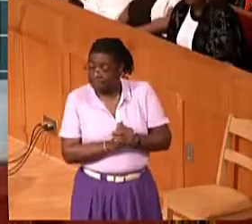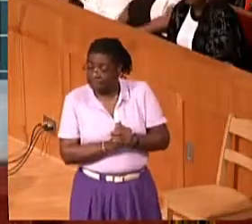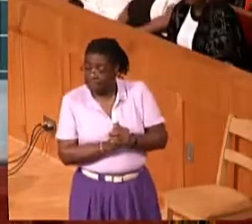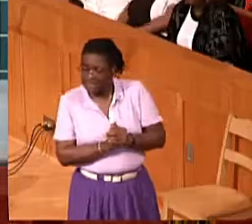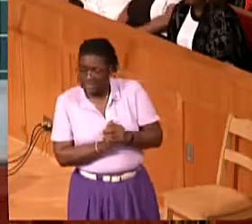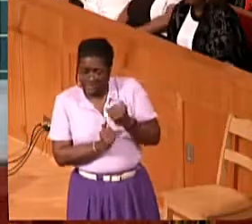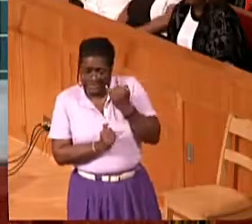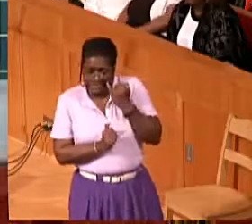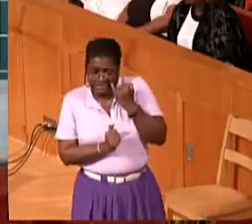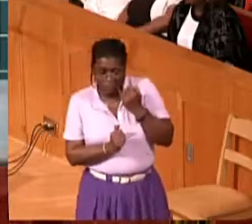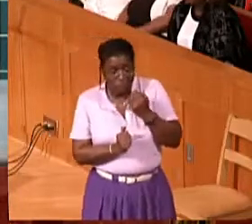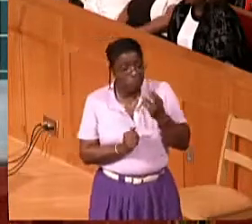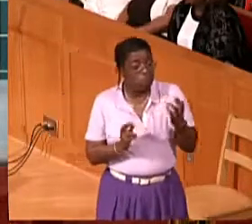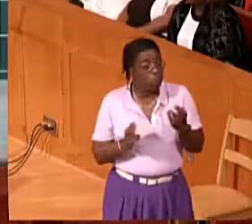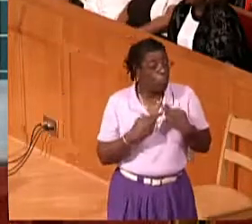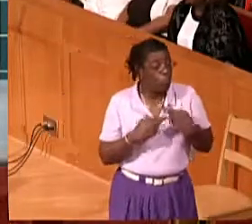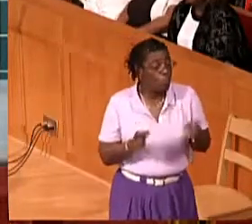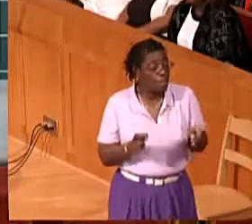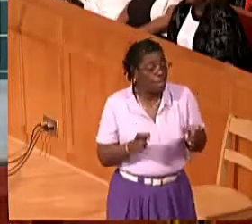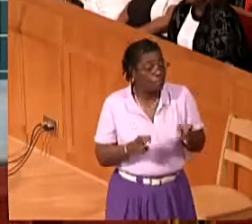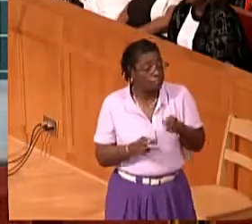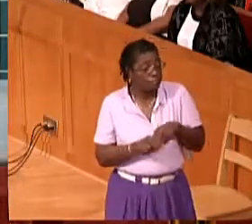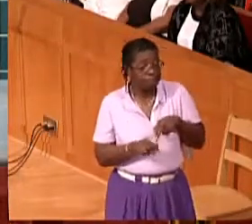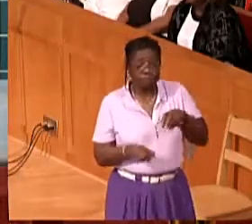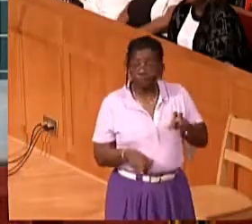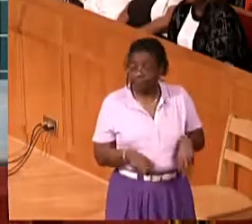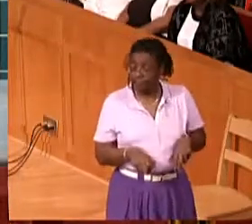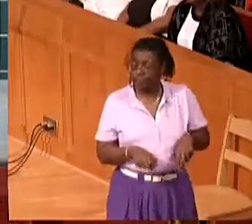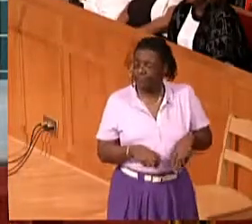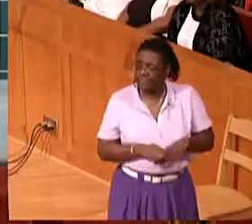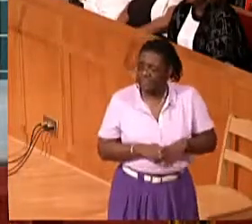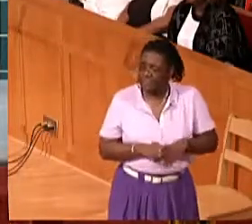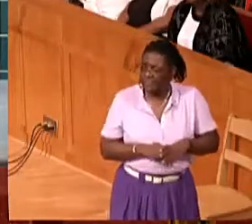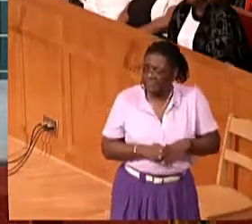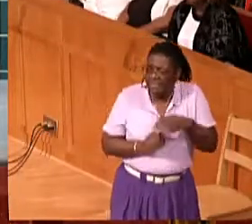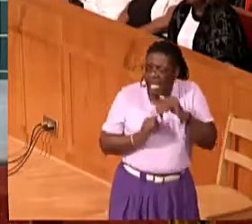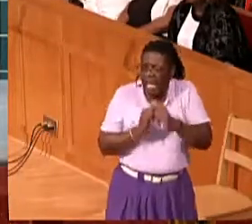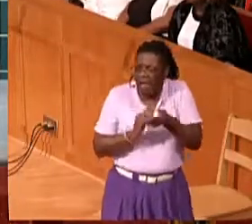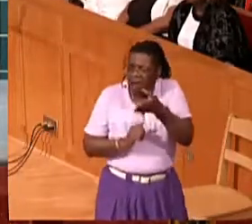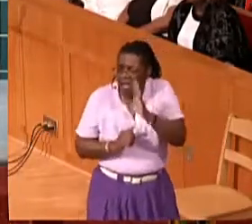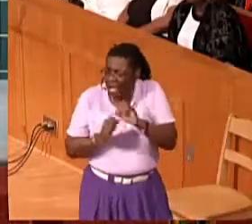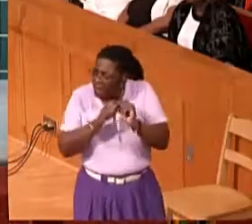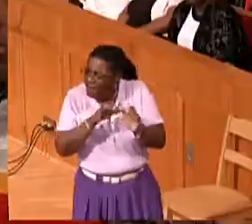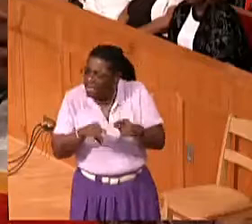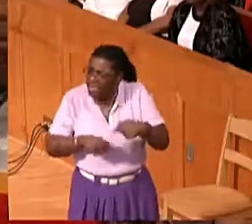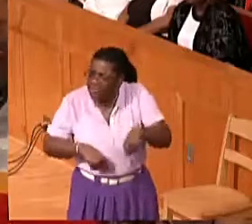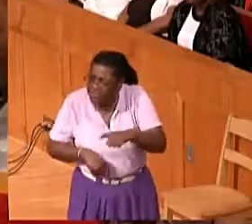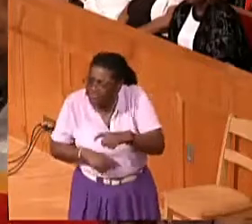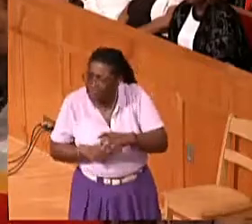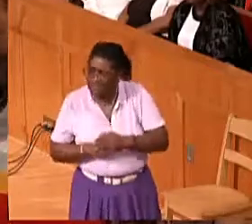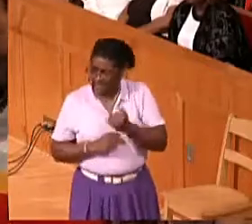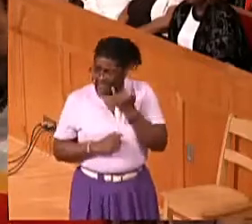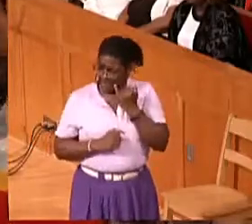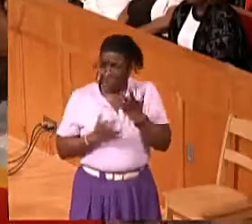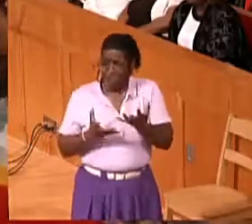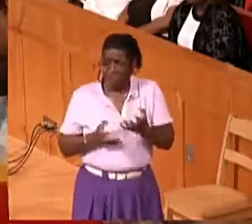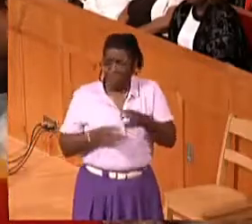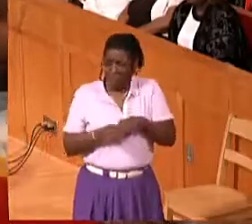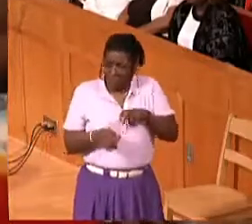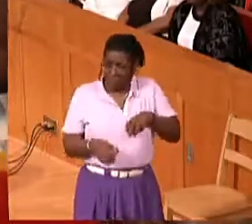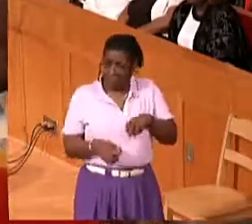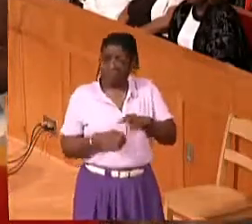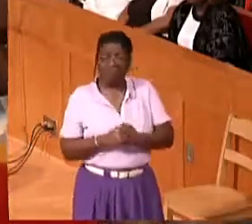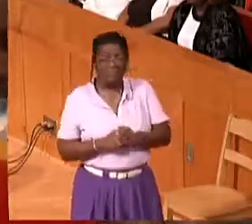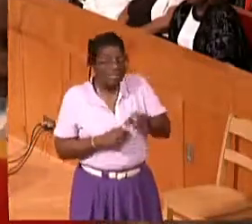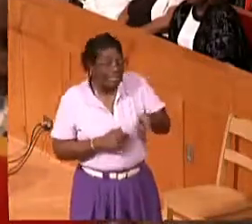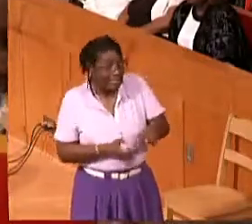because somebody said something bad to you, how do you think God is going to bless you? Venus, let me just share this with you. I need to